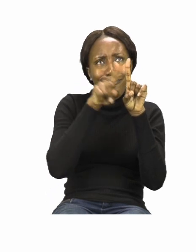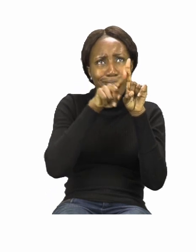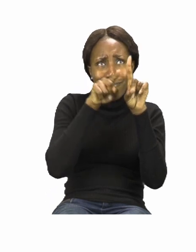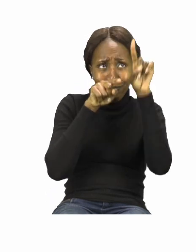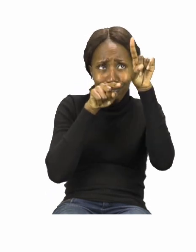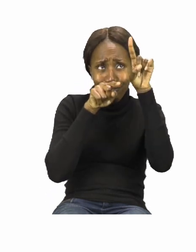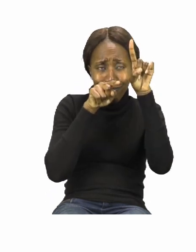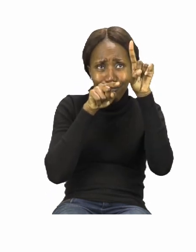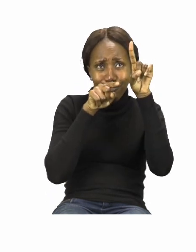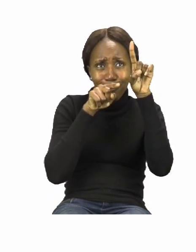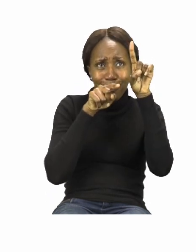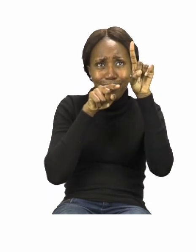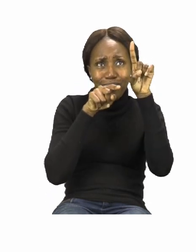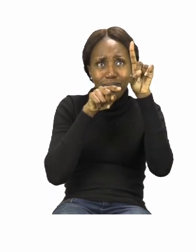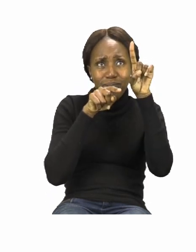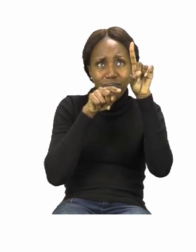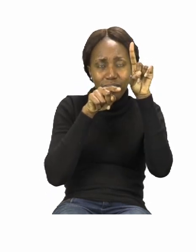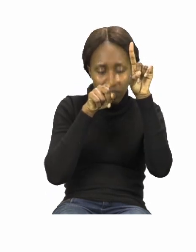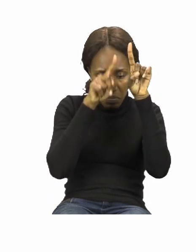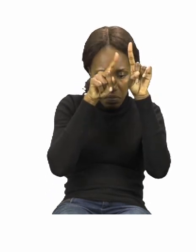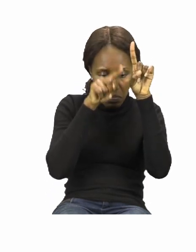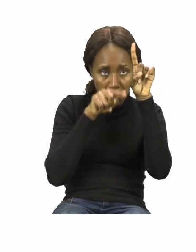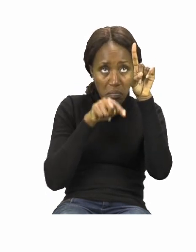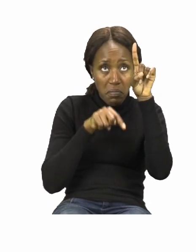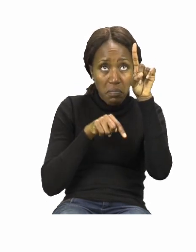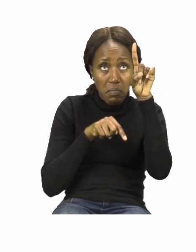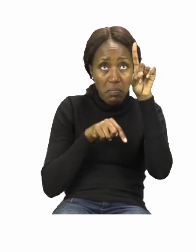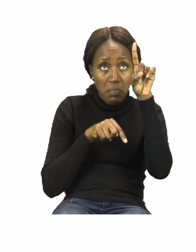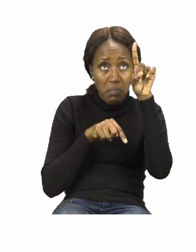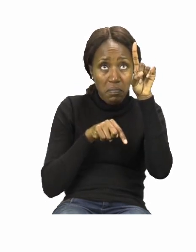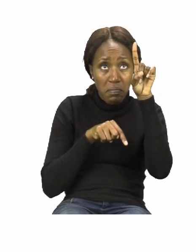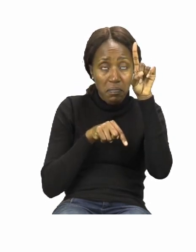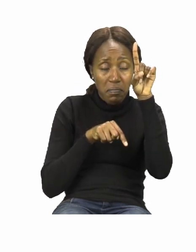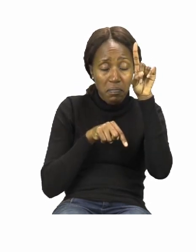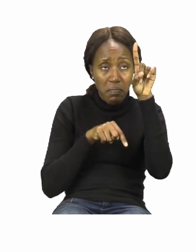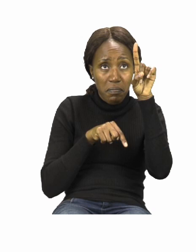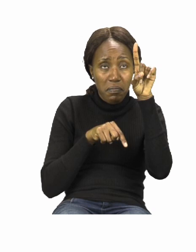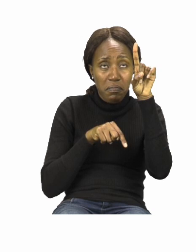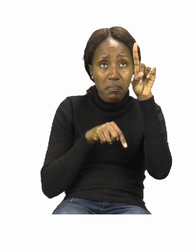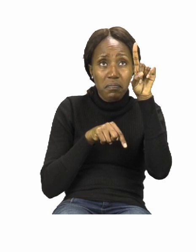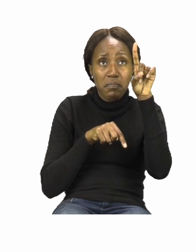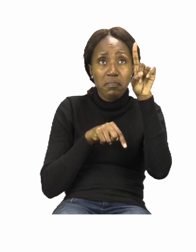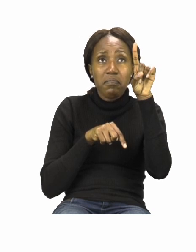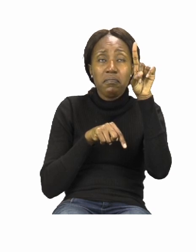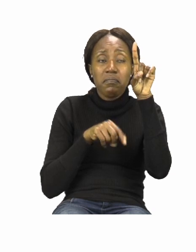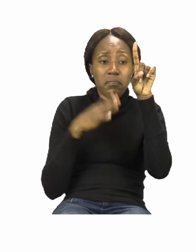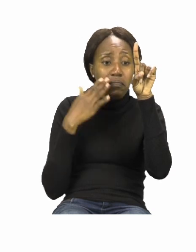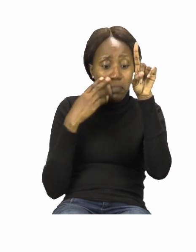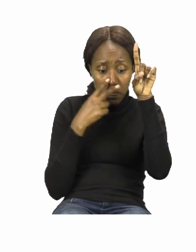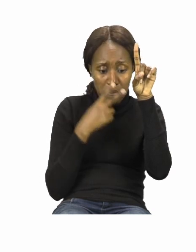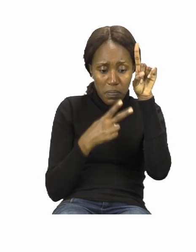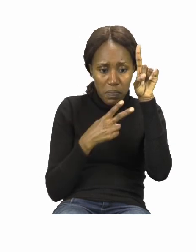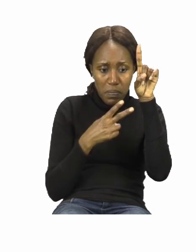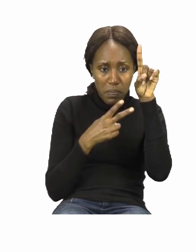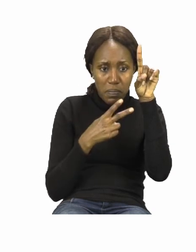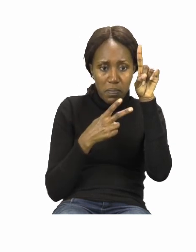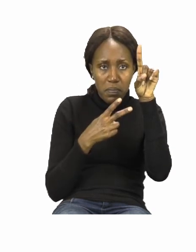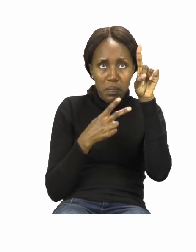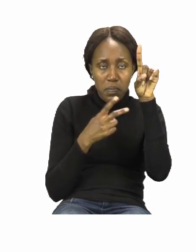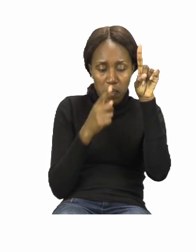the one you have just touched below. And then after finding it, you are going